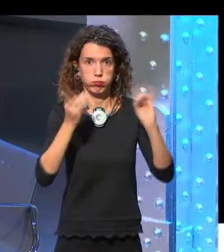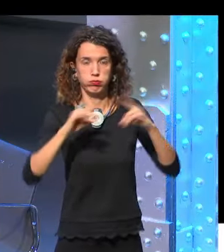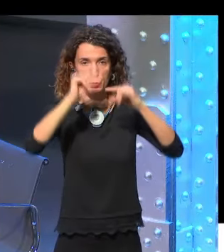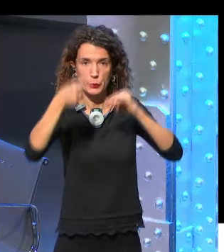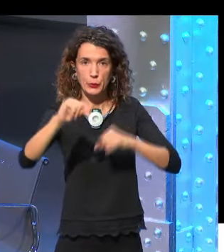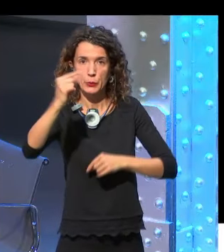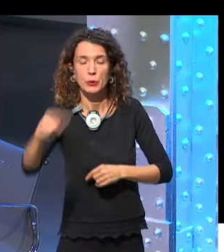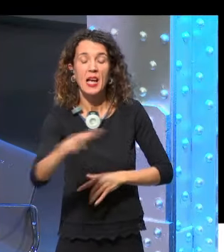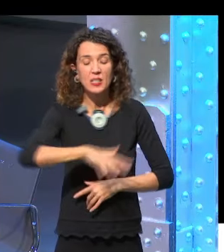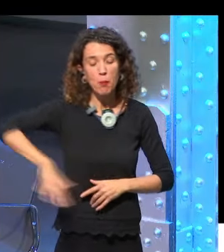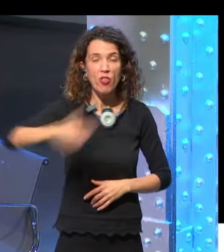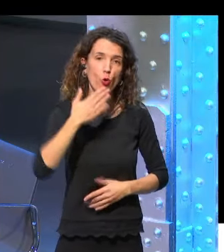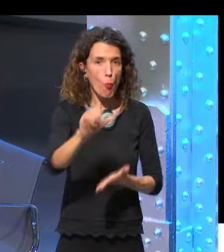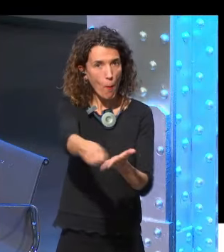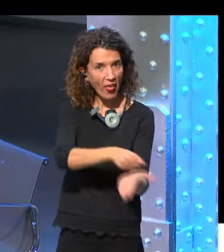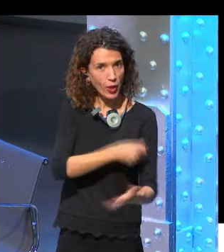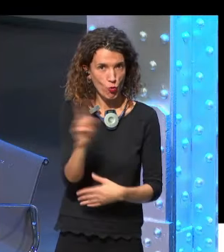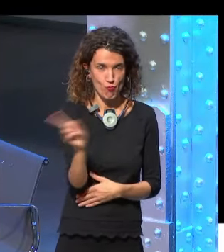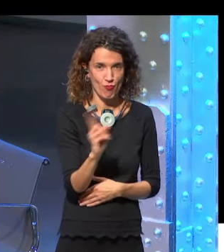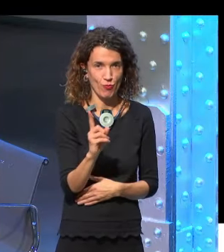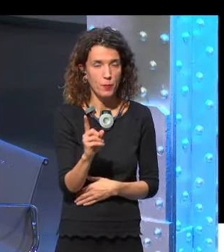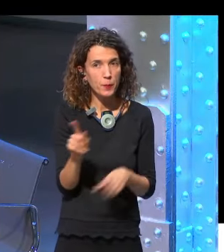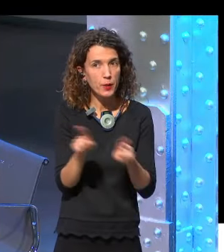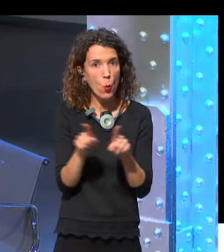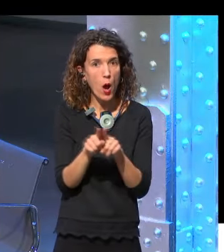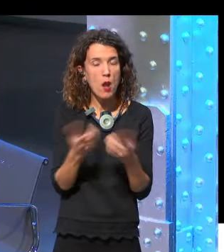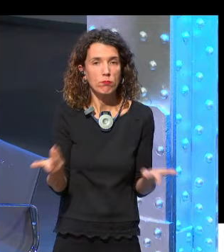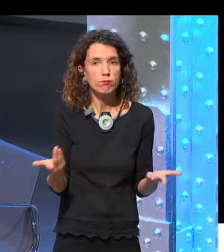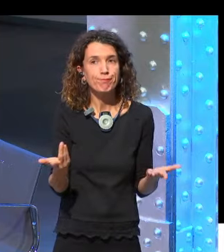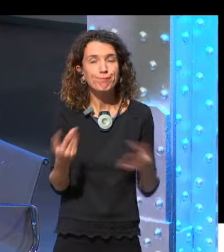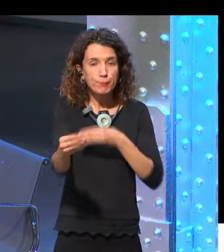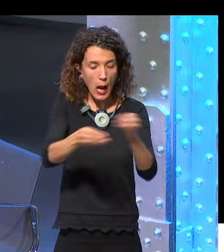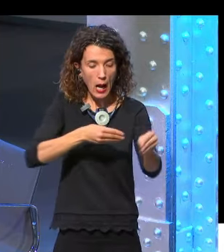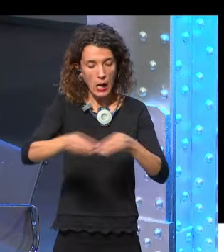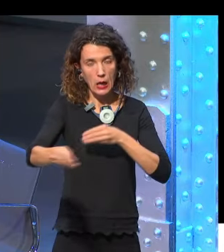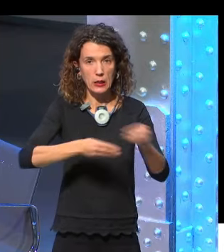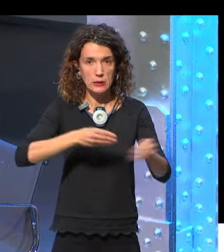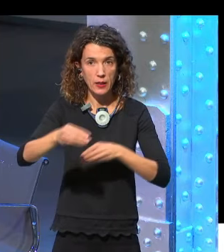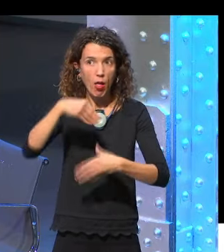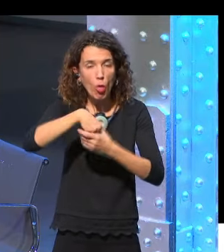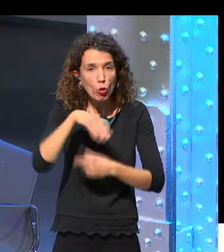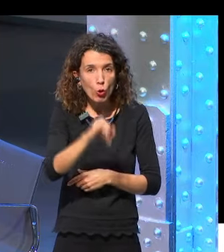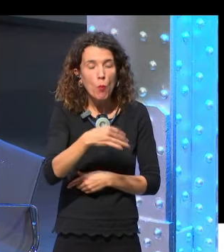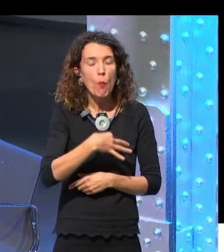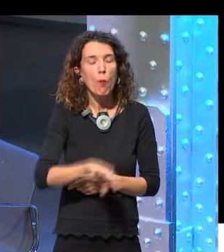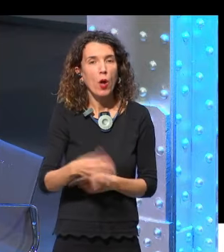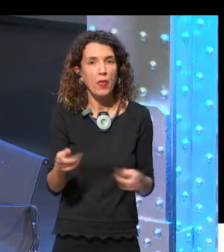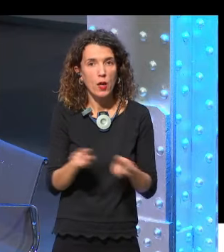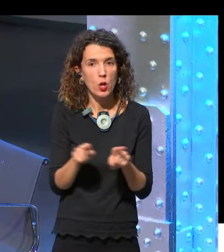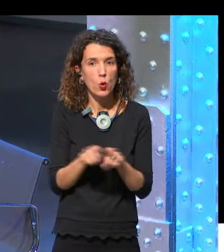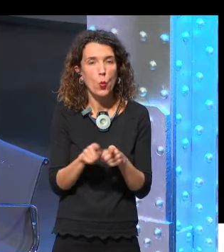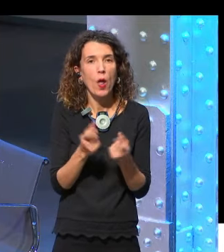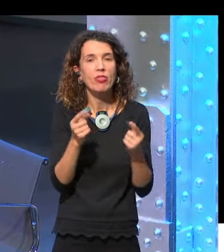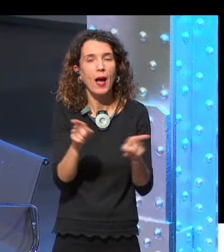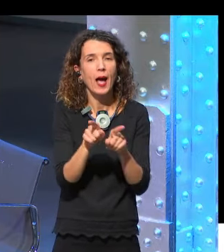but think of all the material that's actually here, maybe we can start to interpret it also completely differently in the